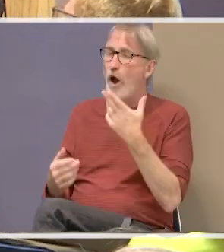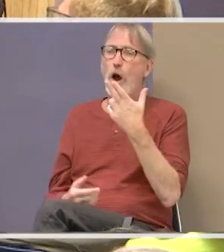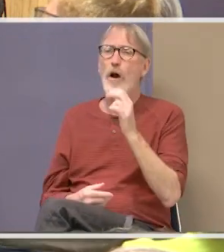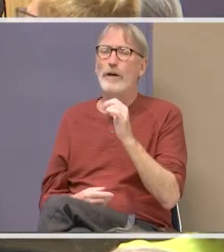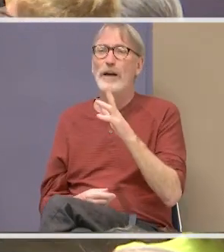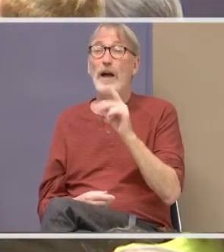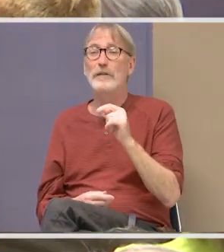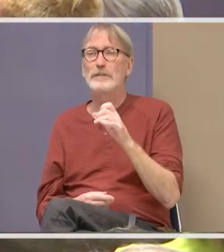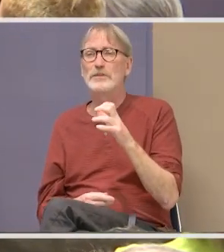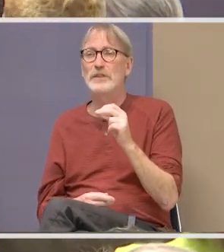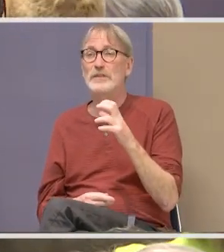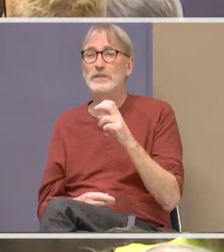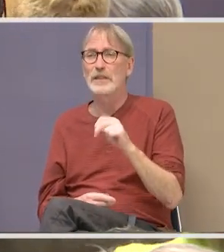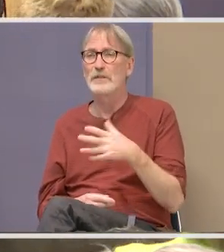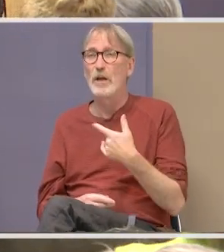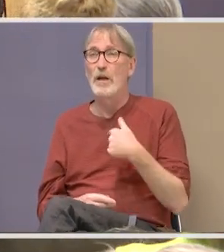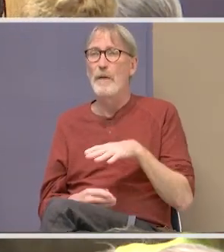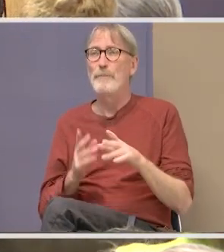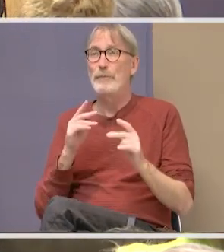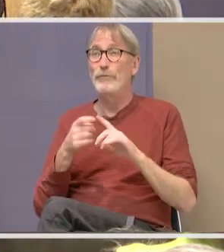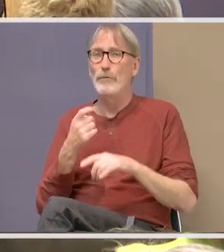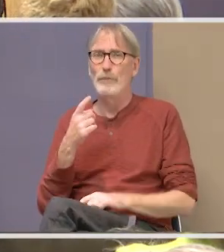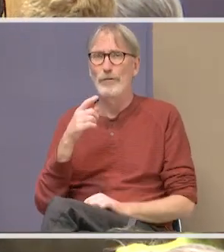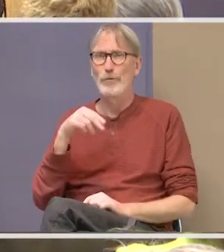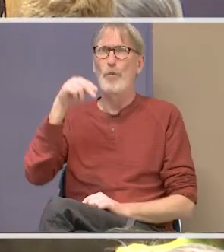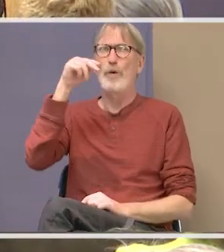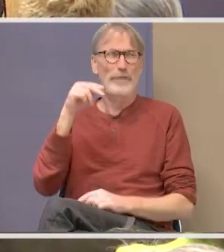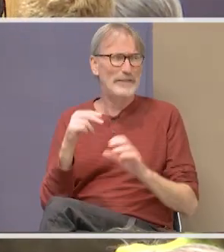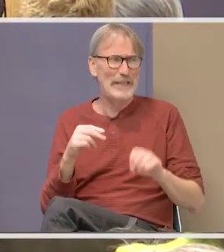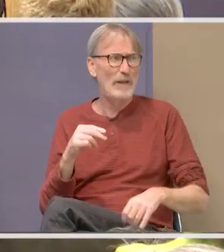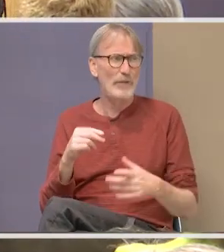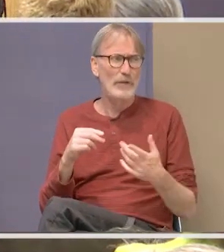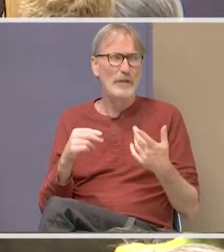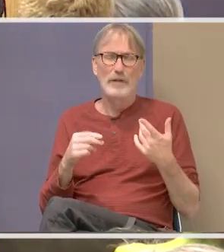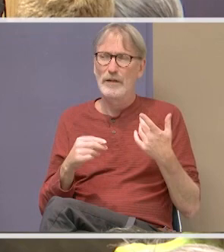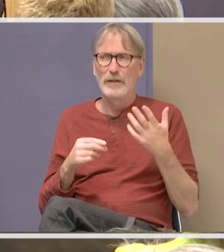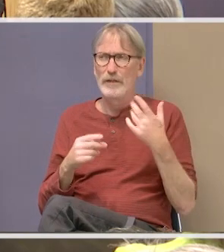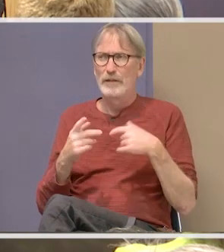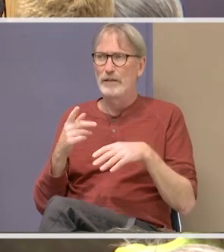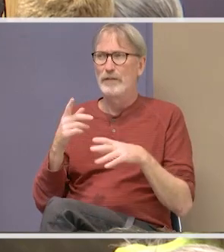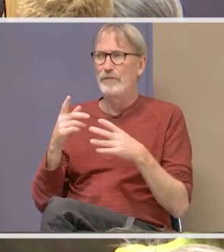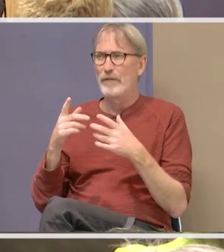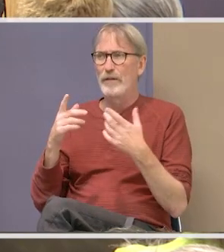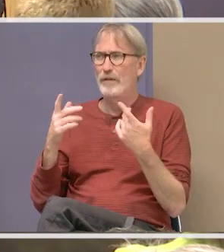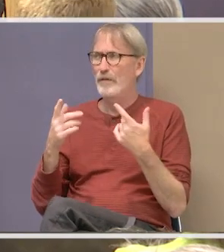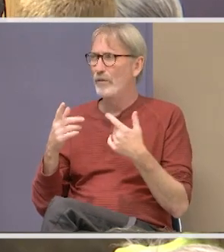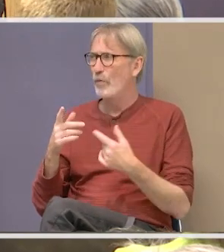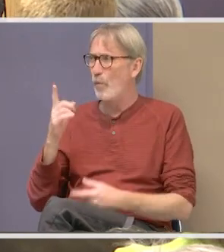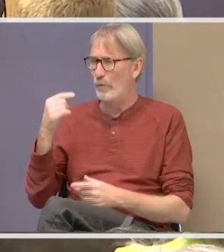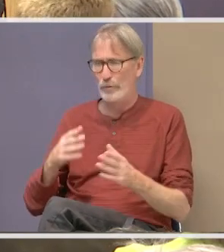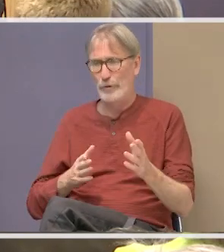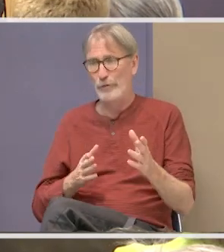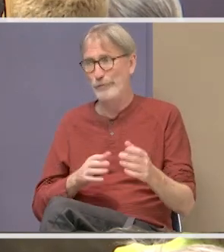Parkway. One's coming north on Braddock, one's coming south on Braddock. One is going to turn right onto Forbes, one